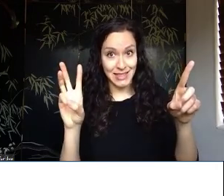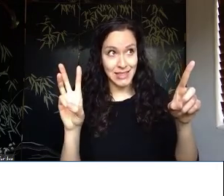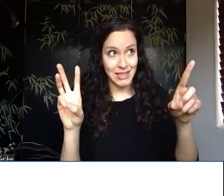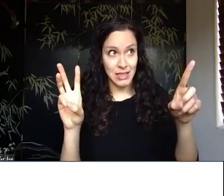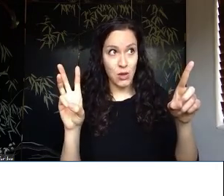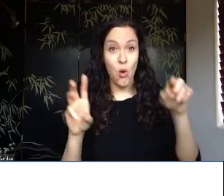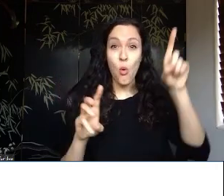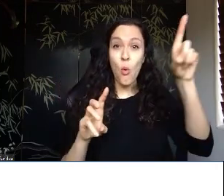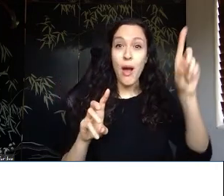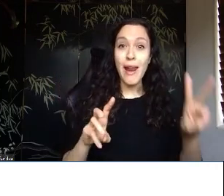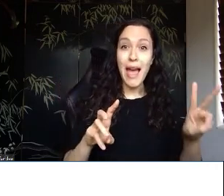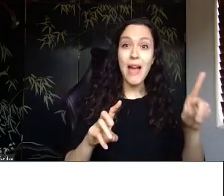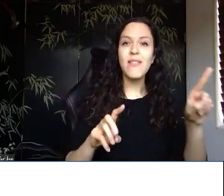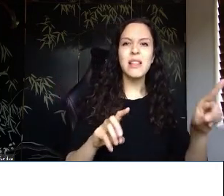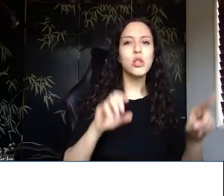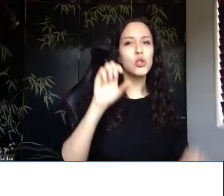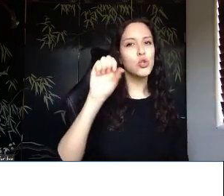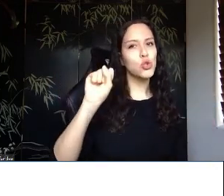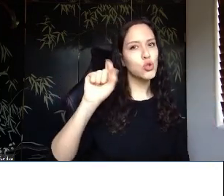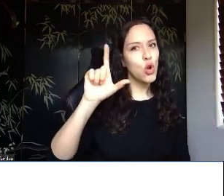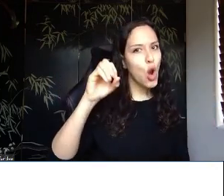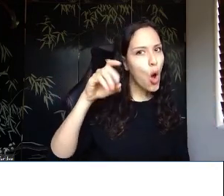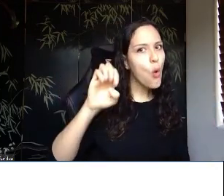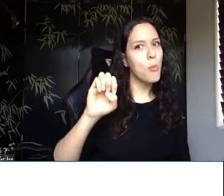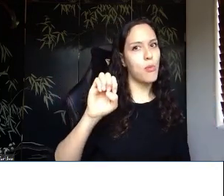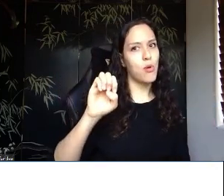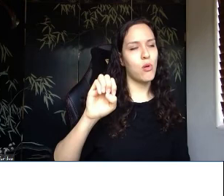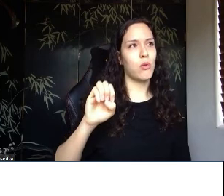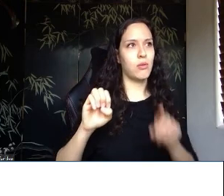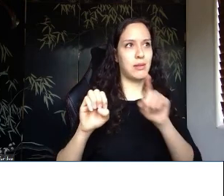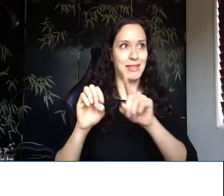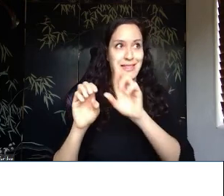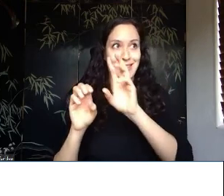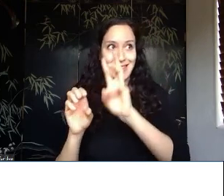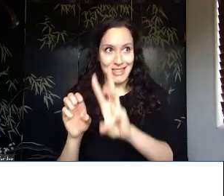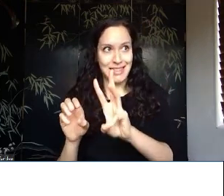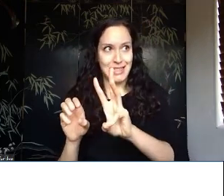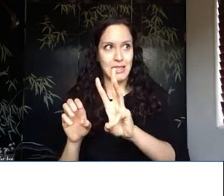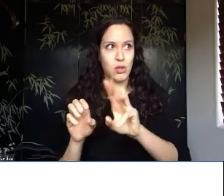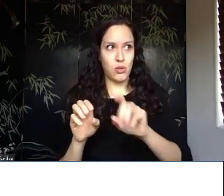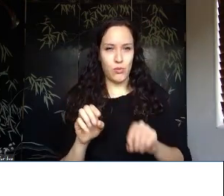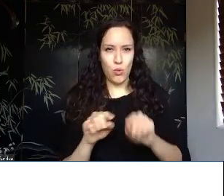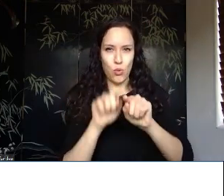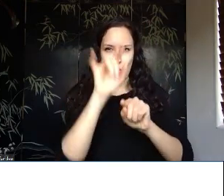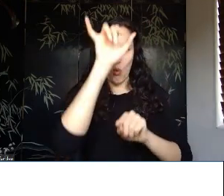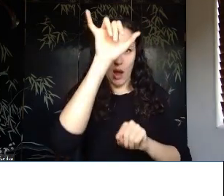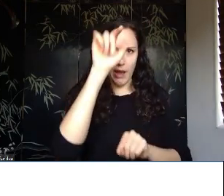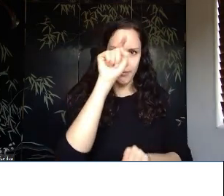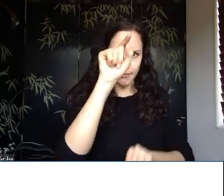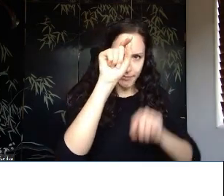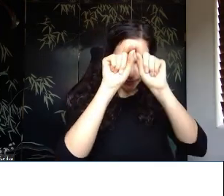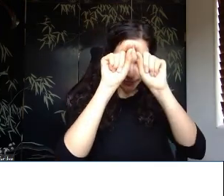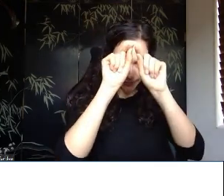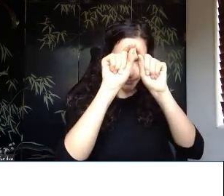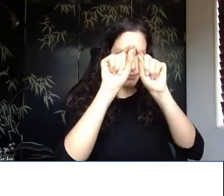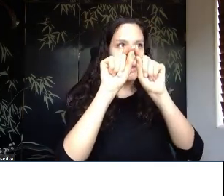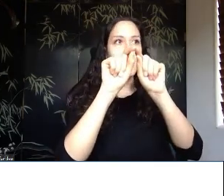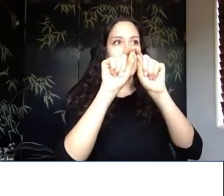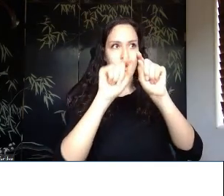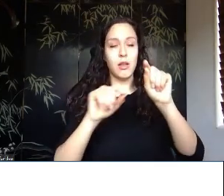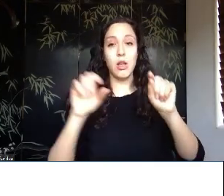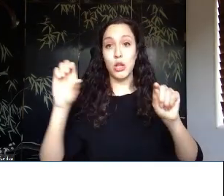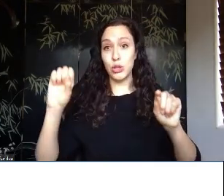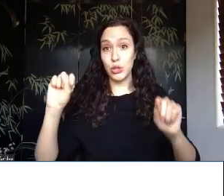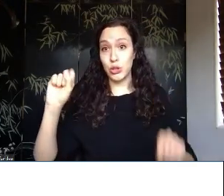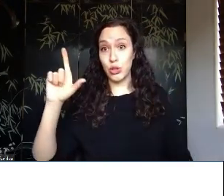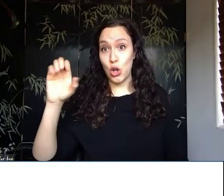So positive 6. Okay. Now my slope is negative 1 over 2. So I'm going to go down 1 to the